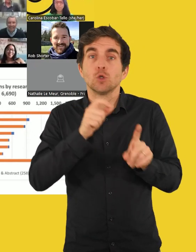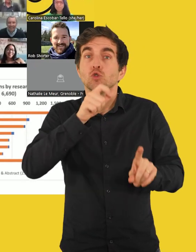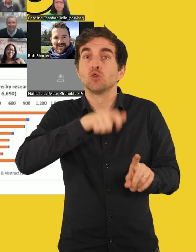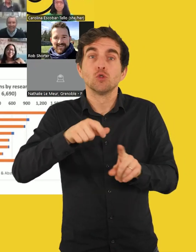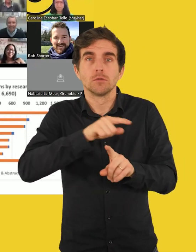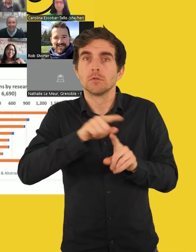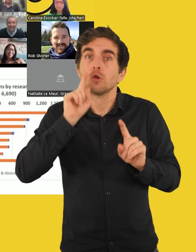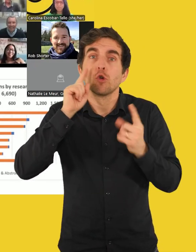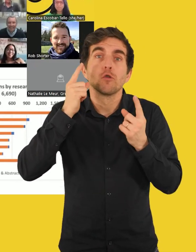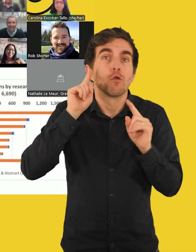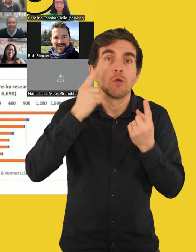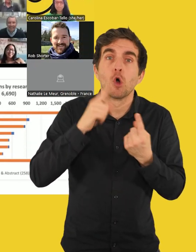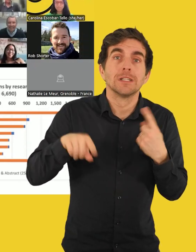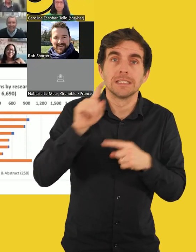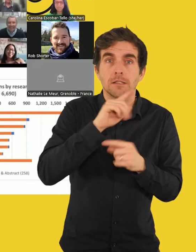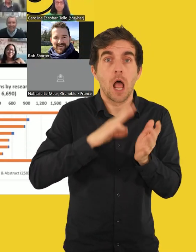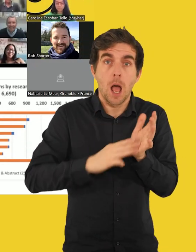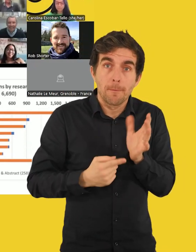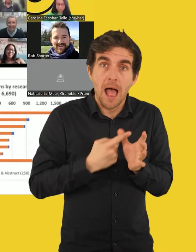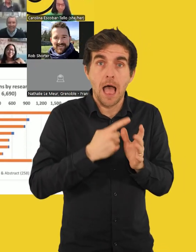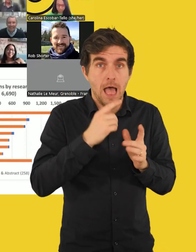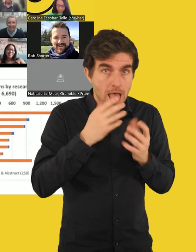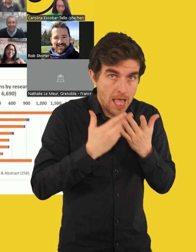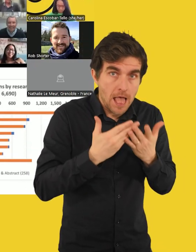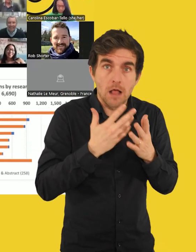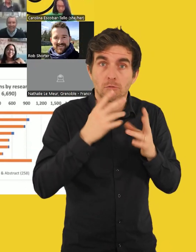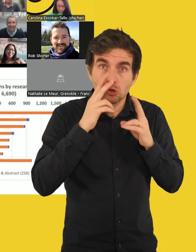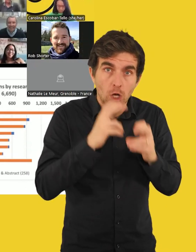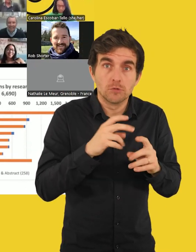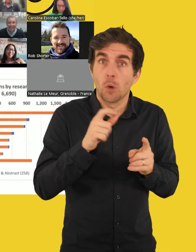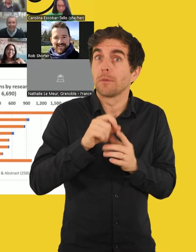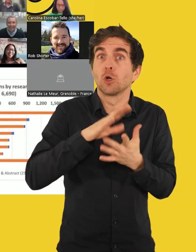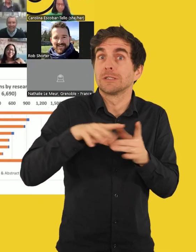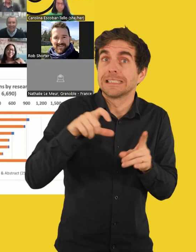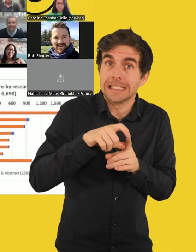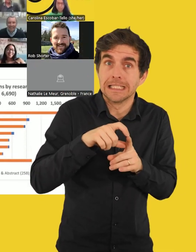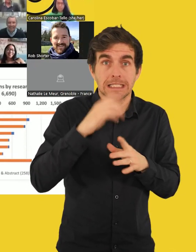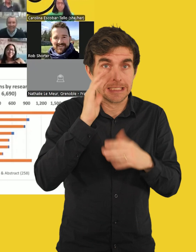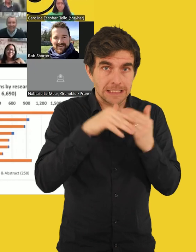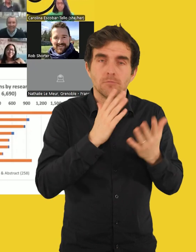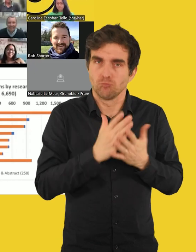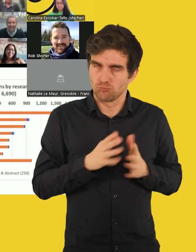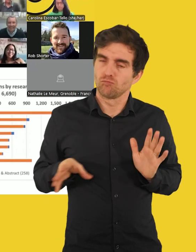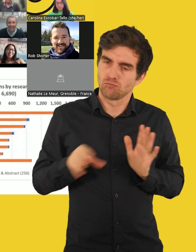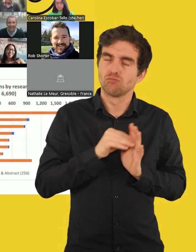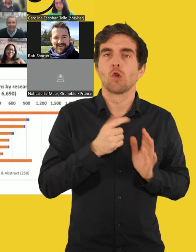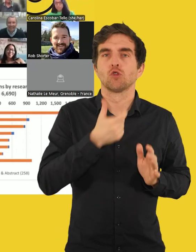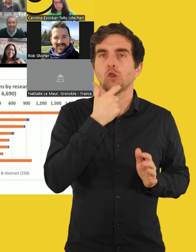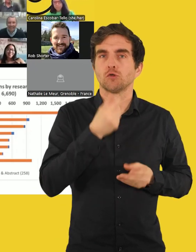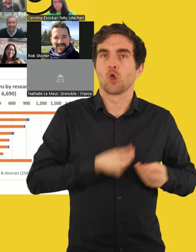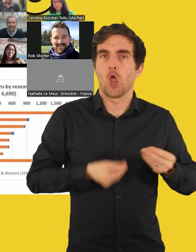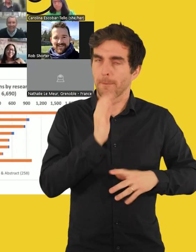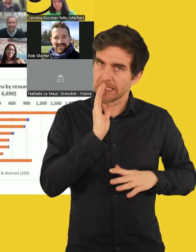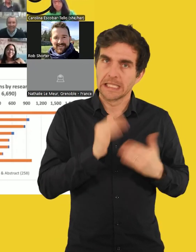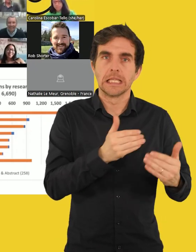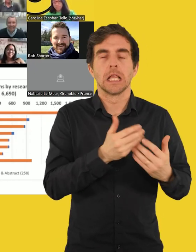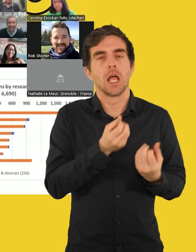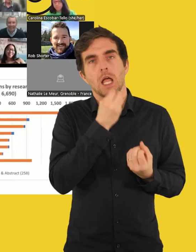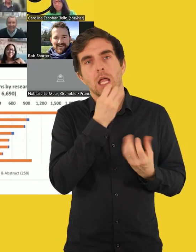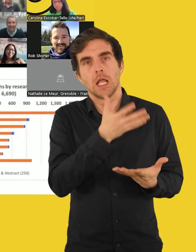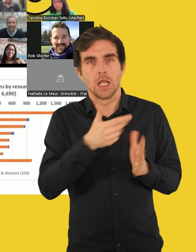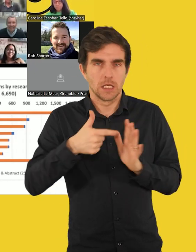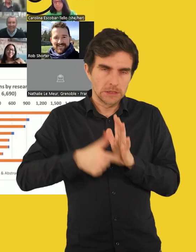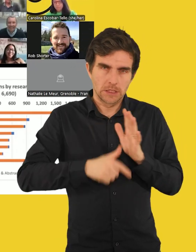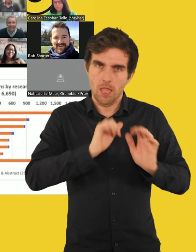really thrilled to see students in universities doing their master's, dissertations, or even PhDs using the concepts of Doughnut